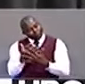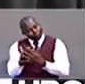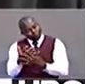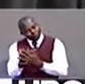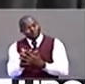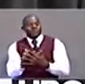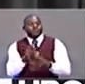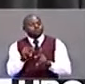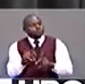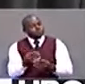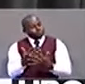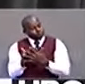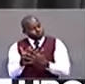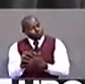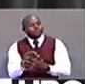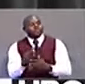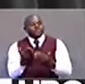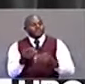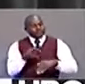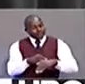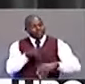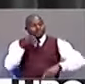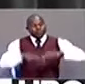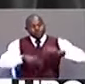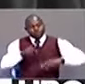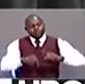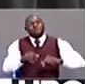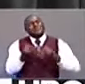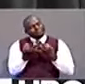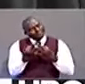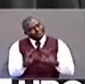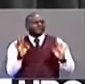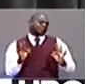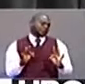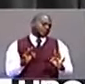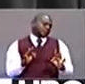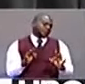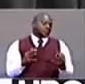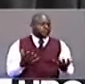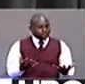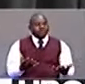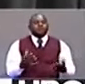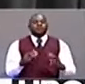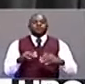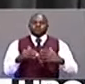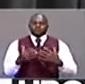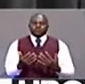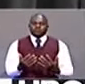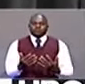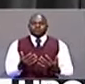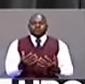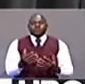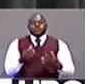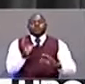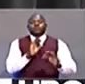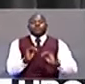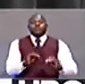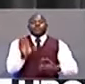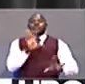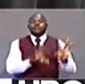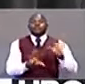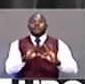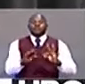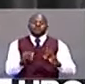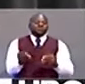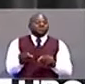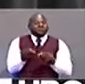agencies arrested during politics, should be released. And there is no more gift